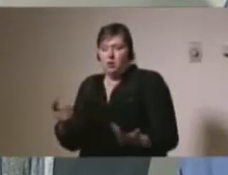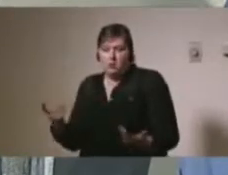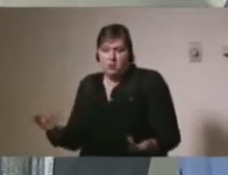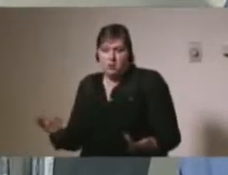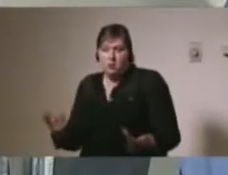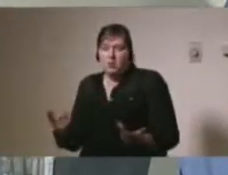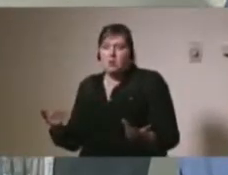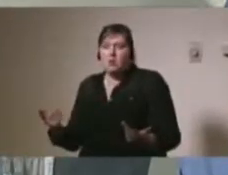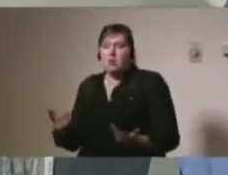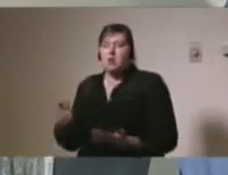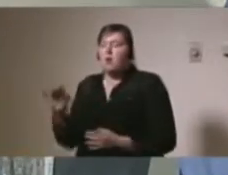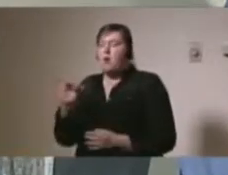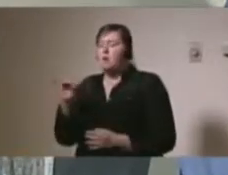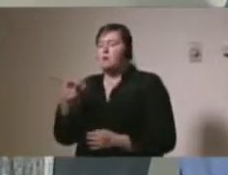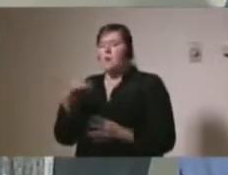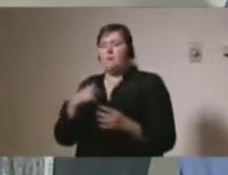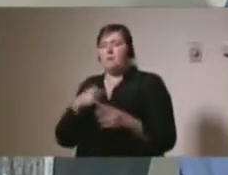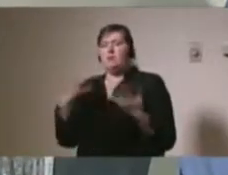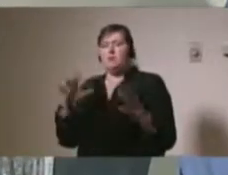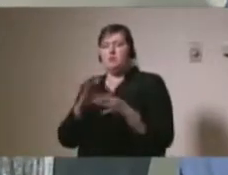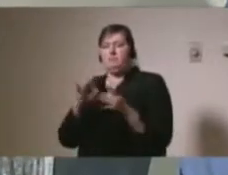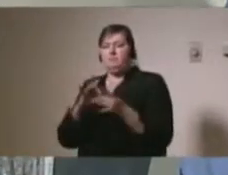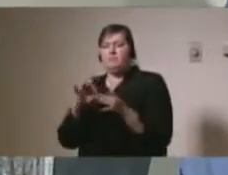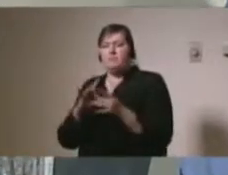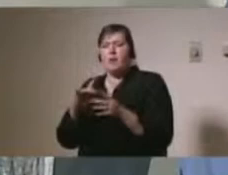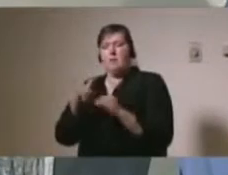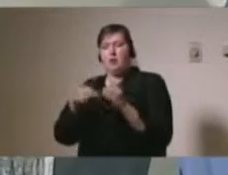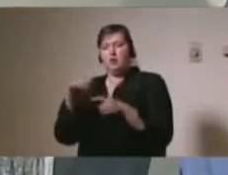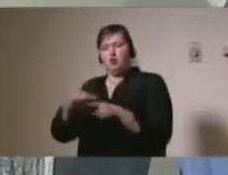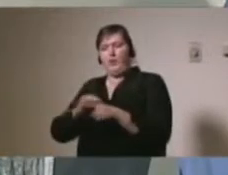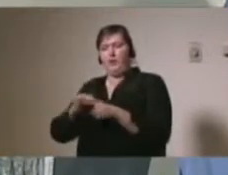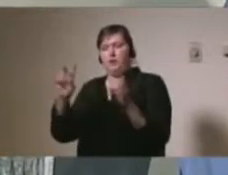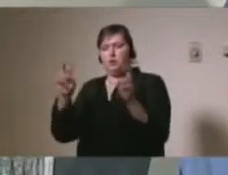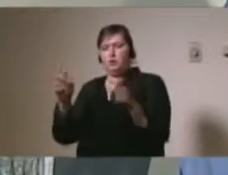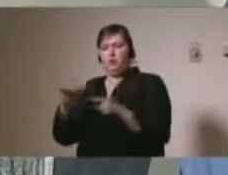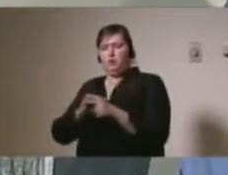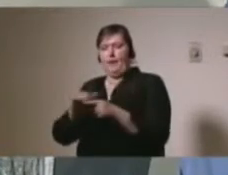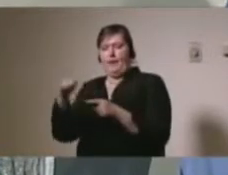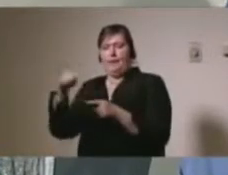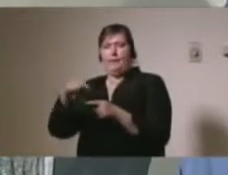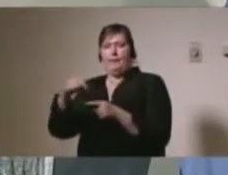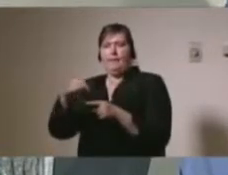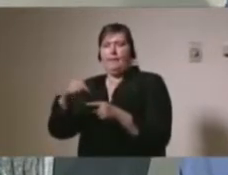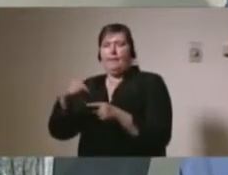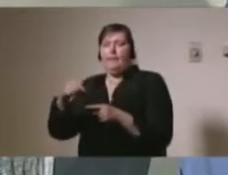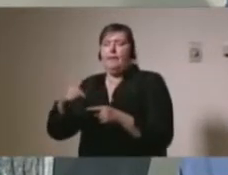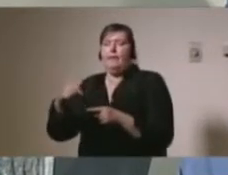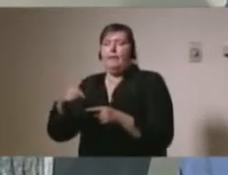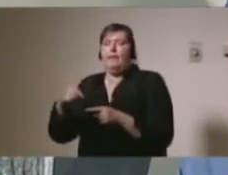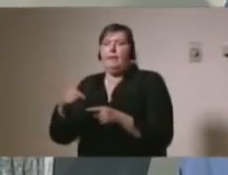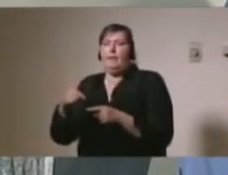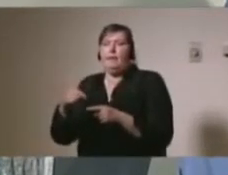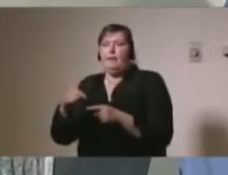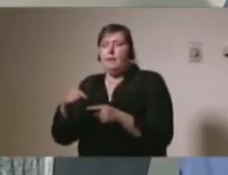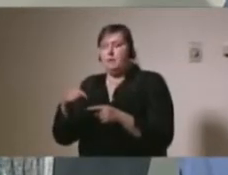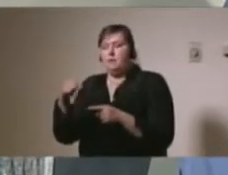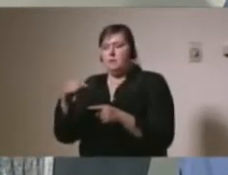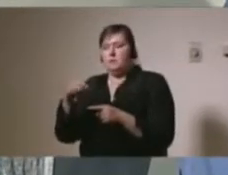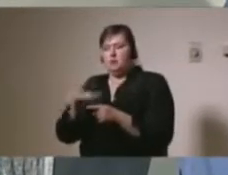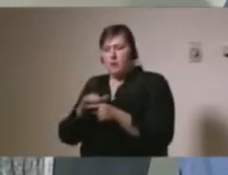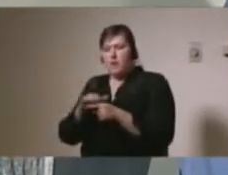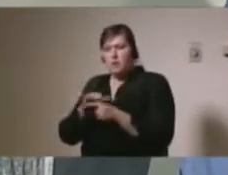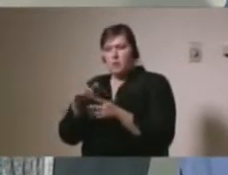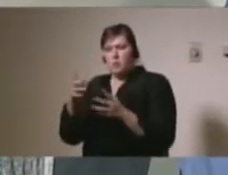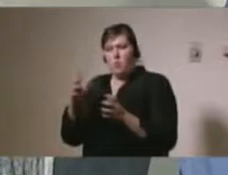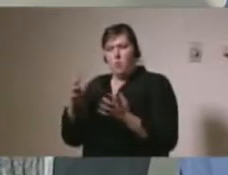The training issue, we worked on that a lot to make sure that the training is easier, but